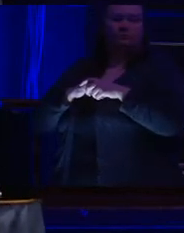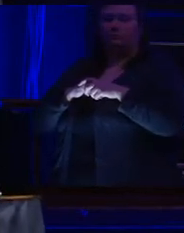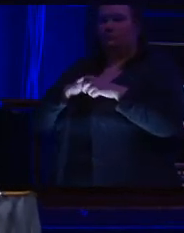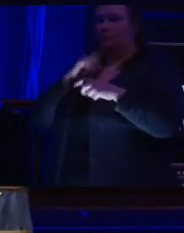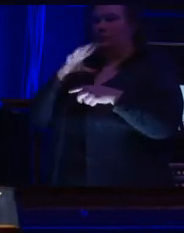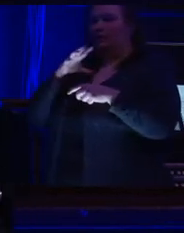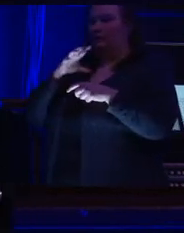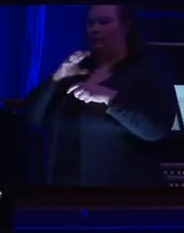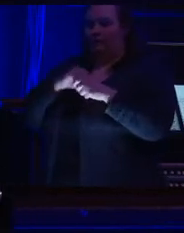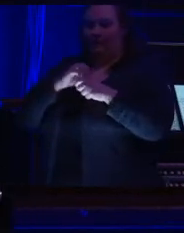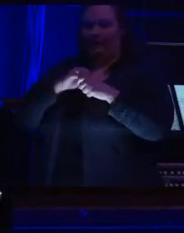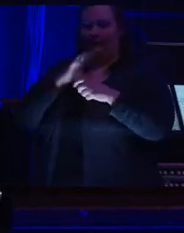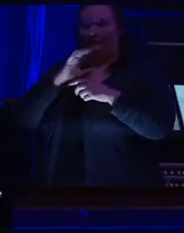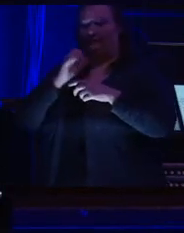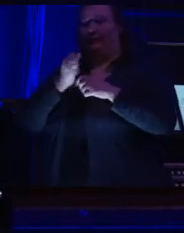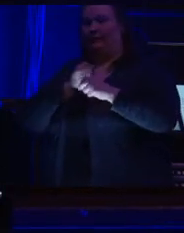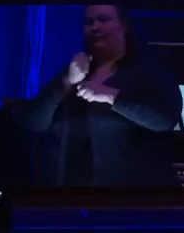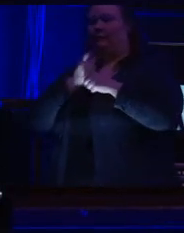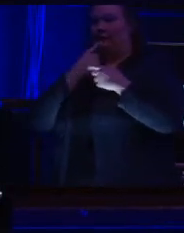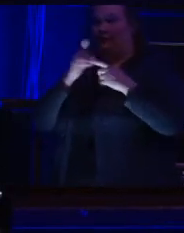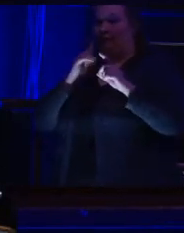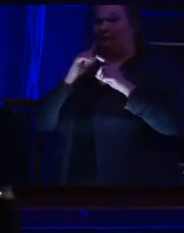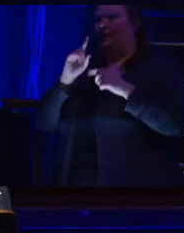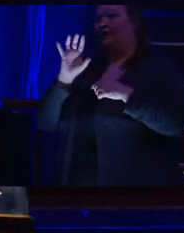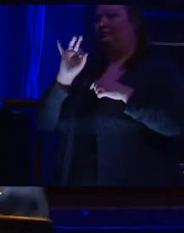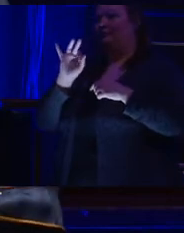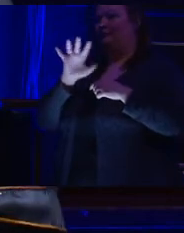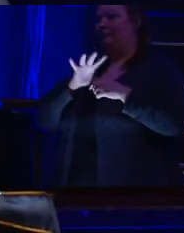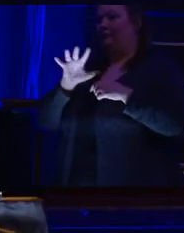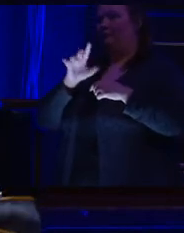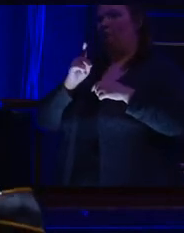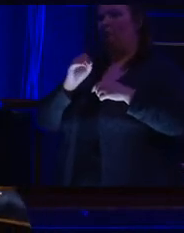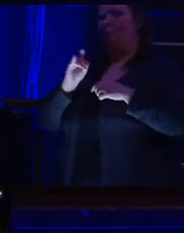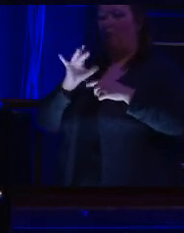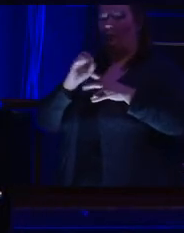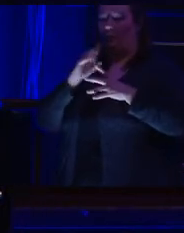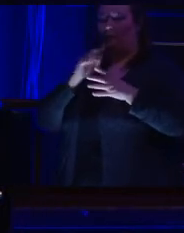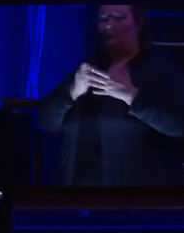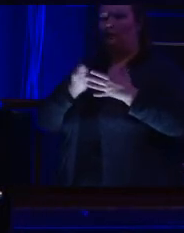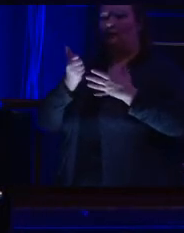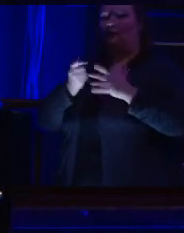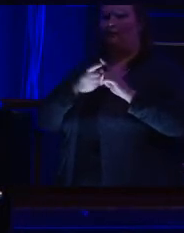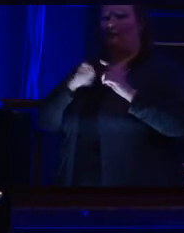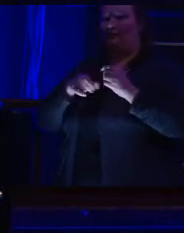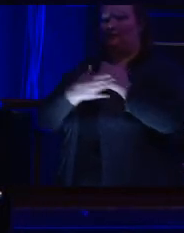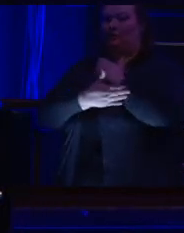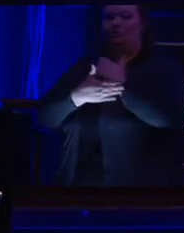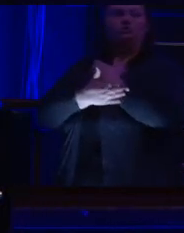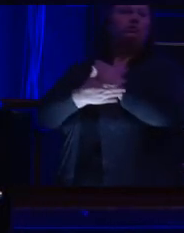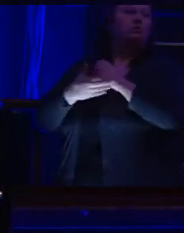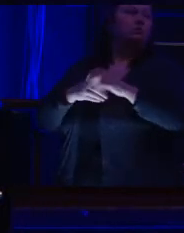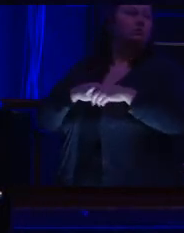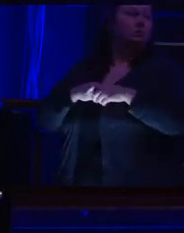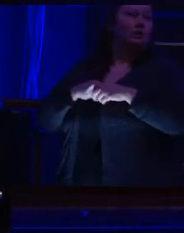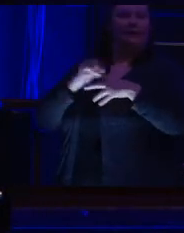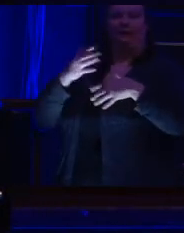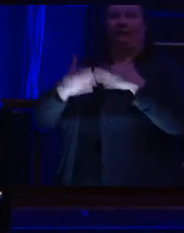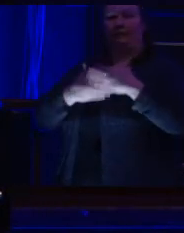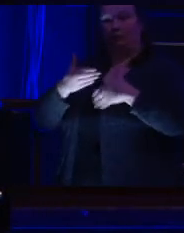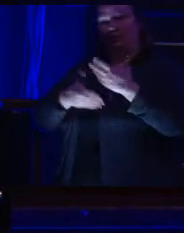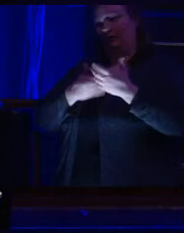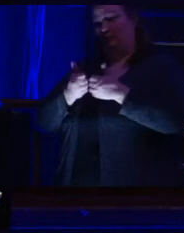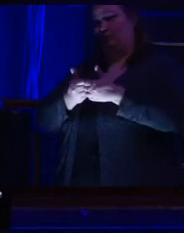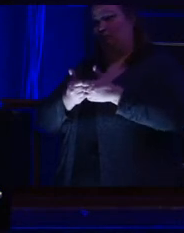Within a decade of their announcement in 1955, polio was eliminated from this country, and eventually